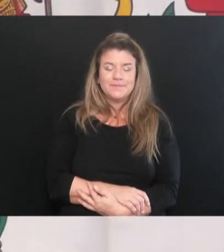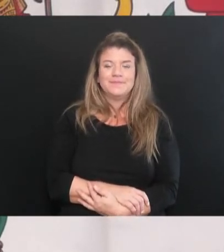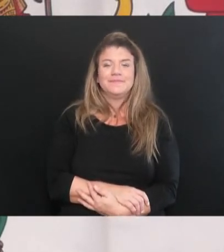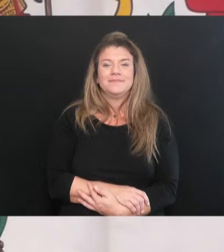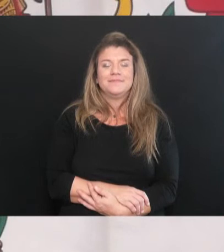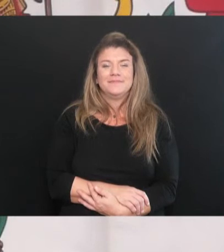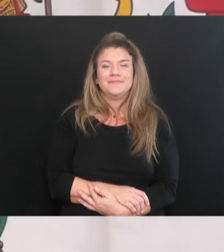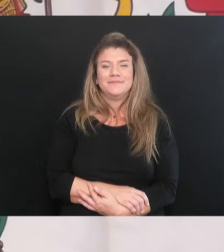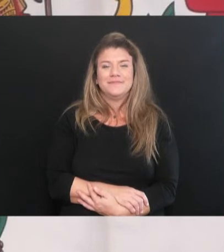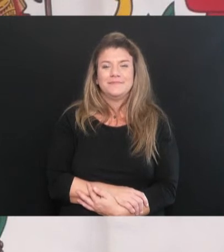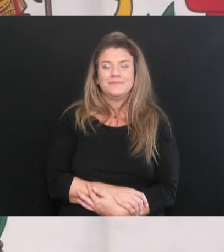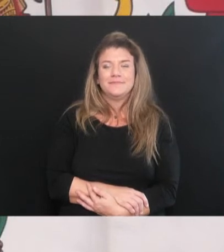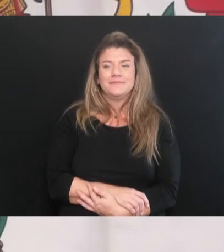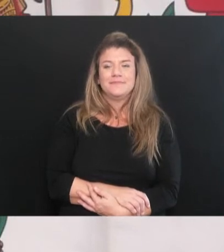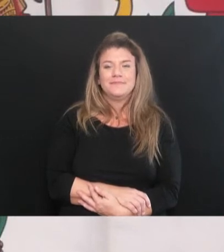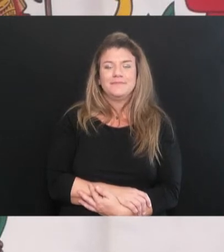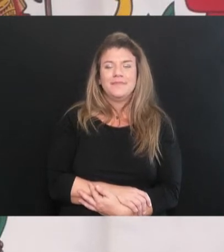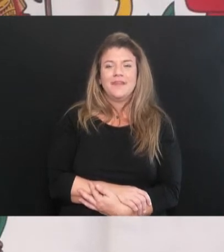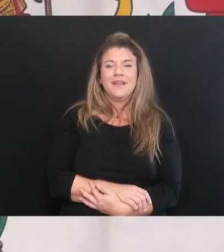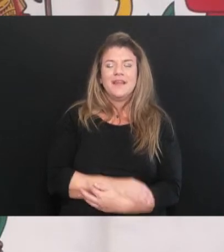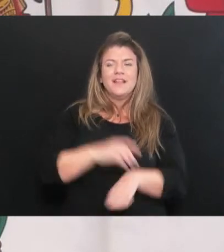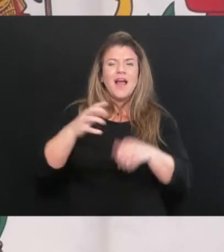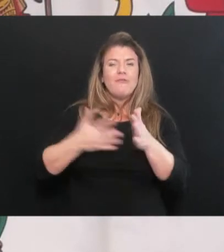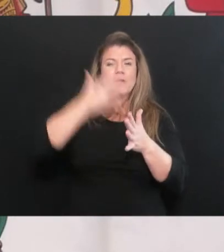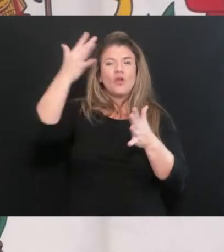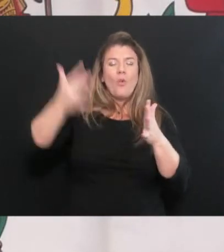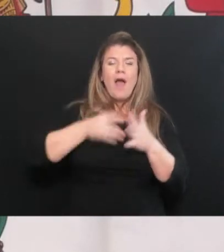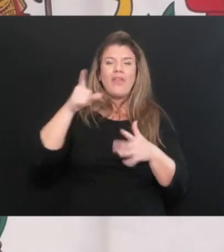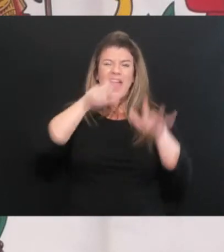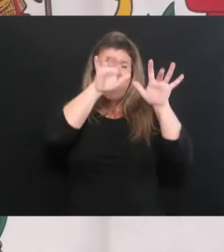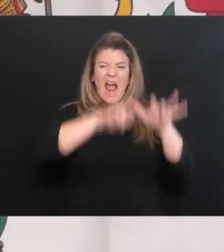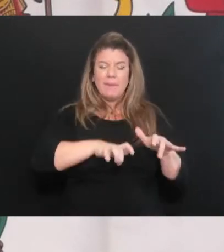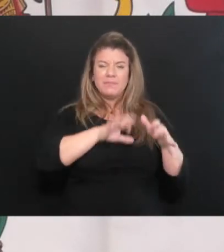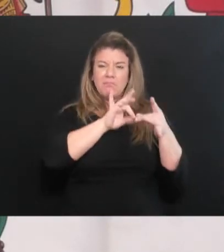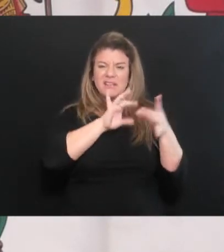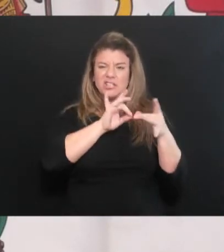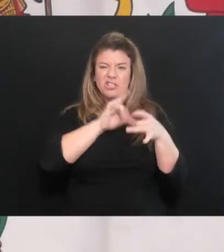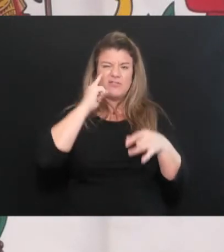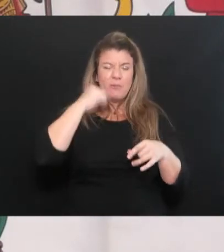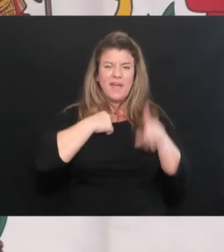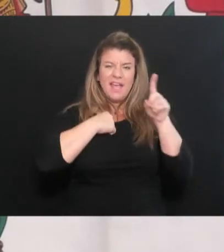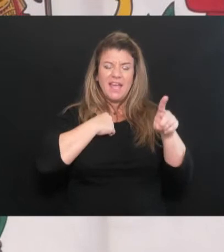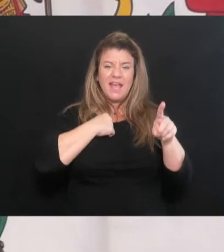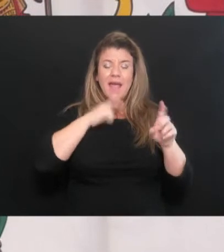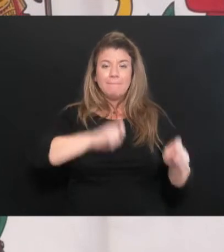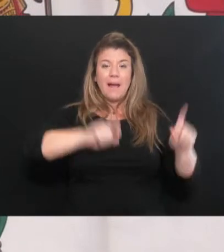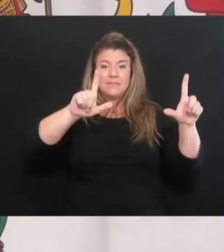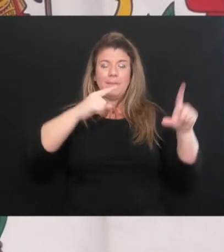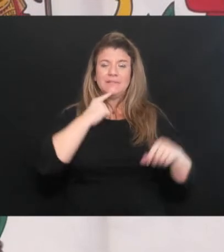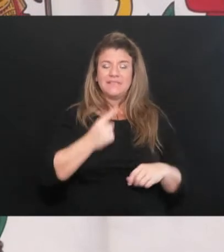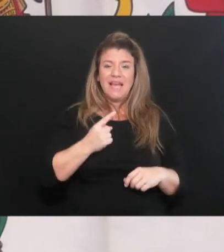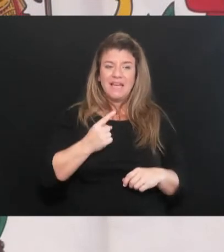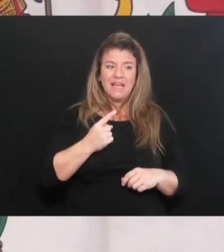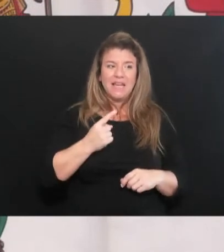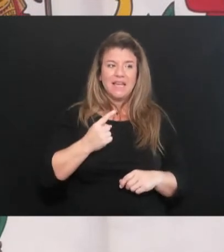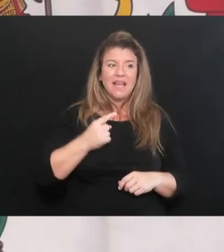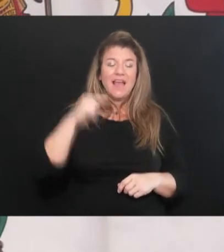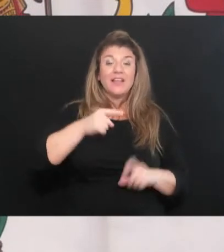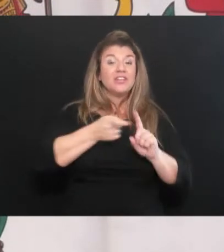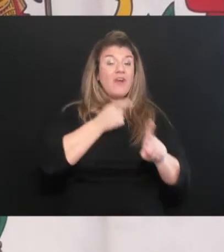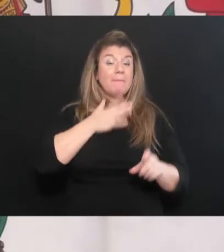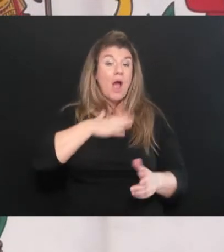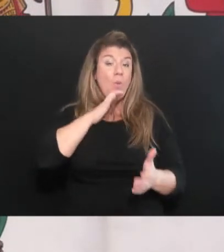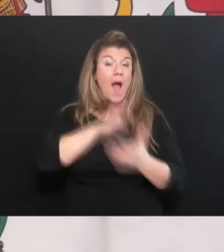okay, they from time to time they send me little notes and everything. It's just popped up here. It says, this is